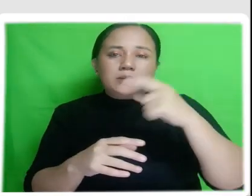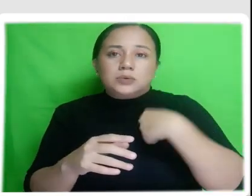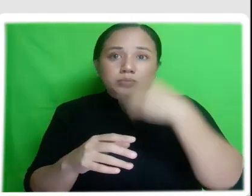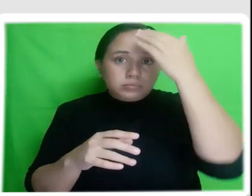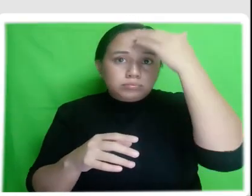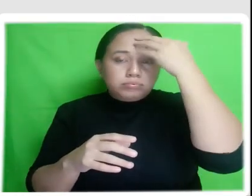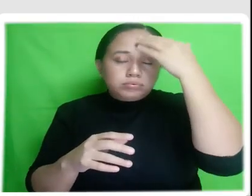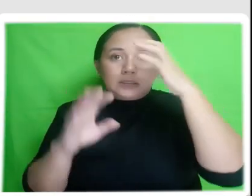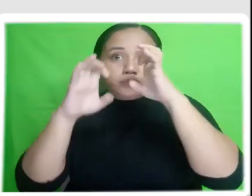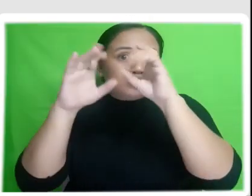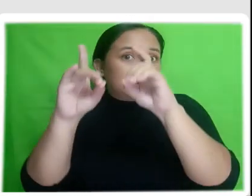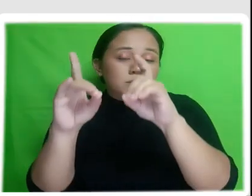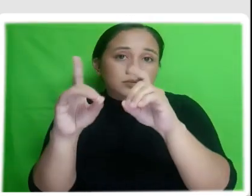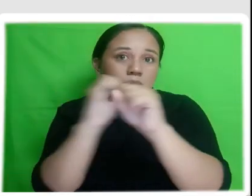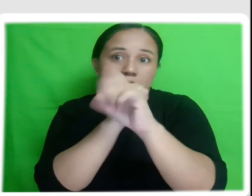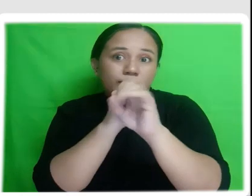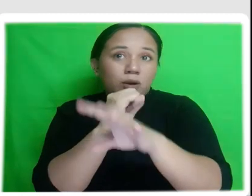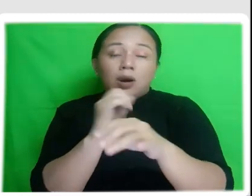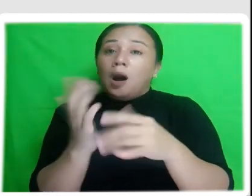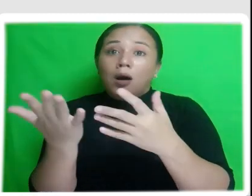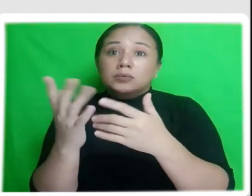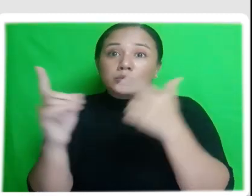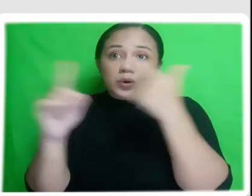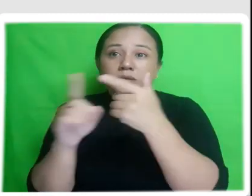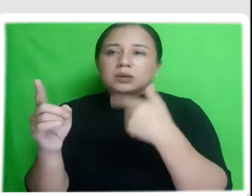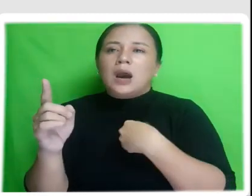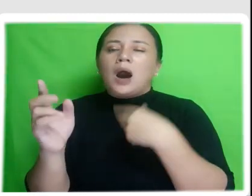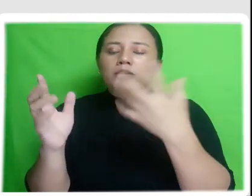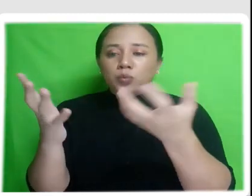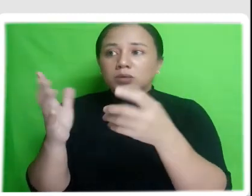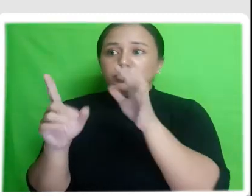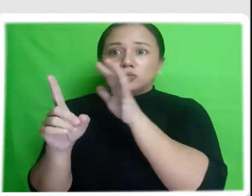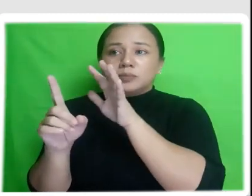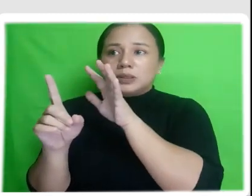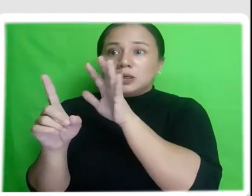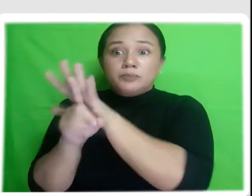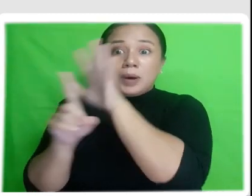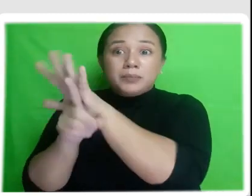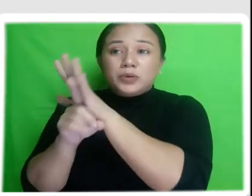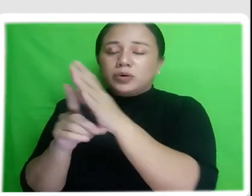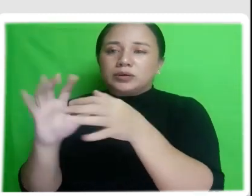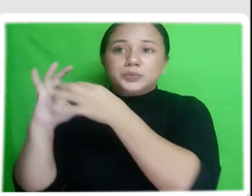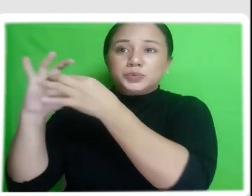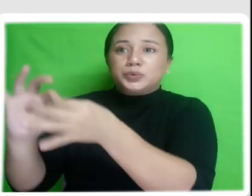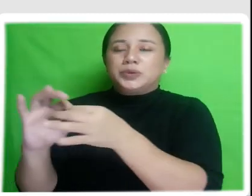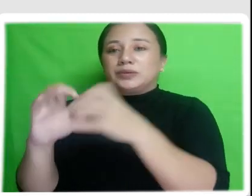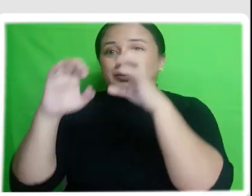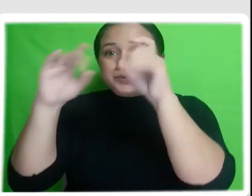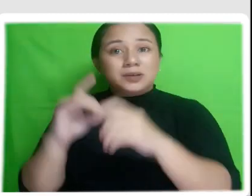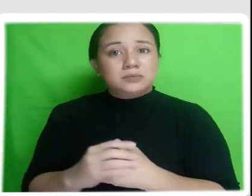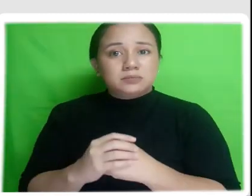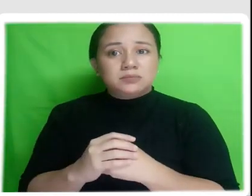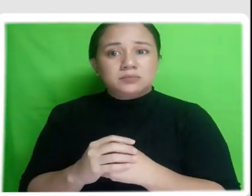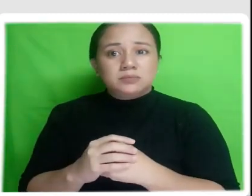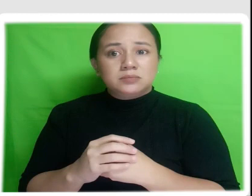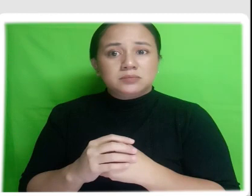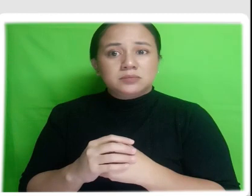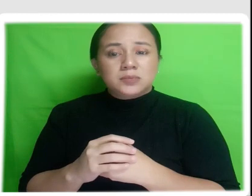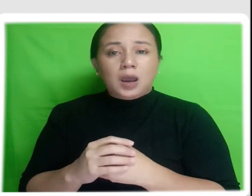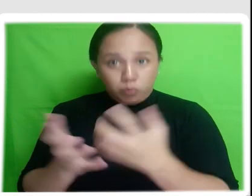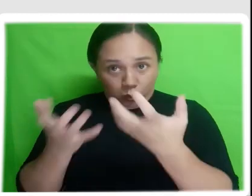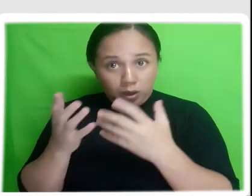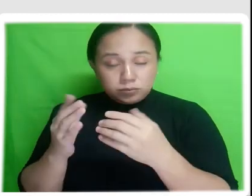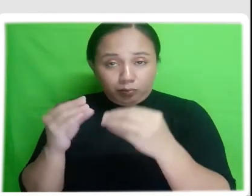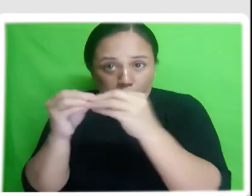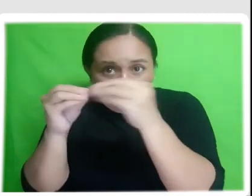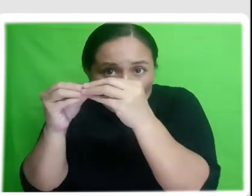That is a legitimate motive. You want to be known in the field of education. So you want to strengthen that, meaning you have